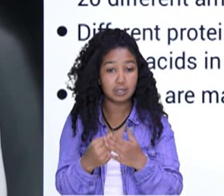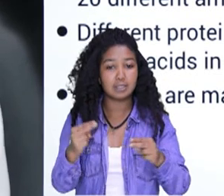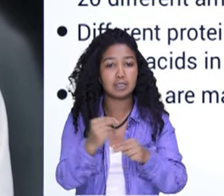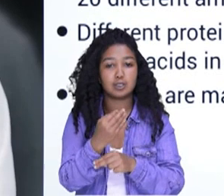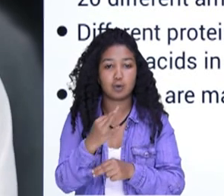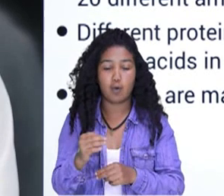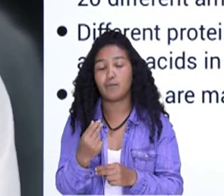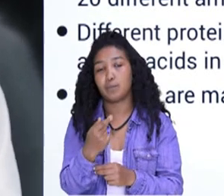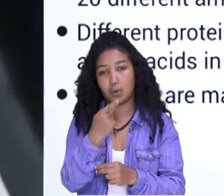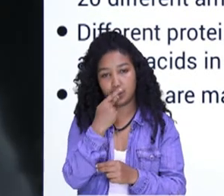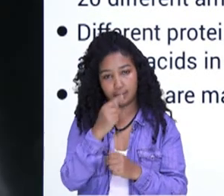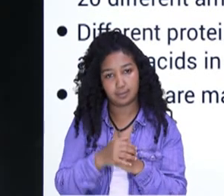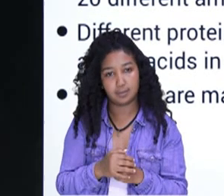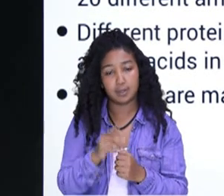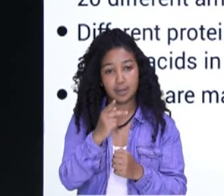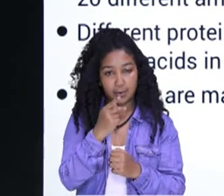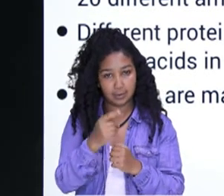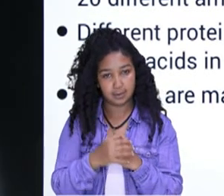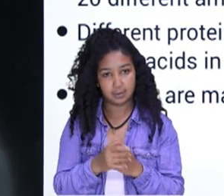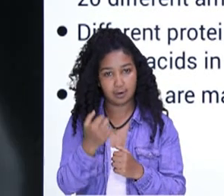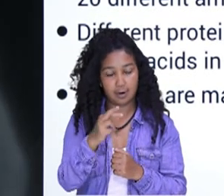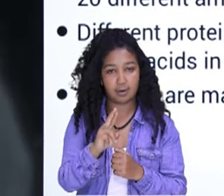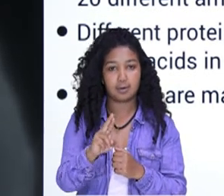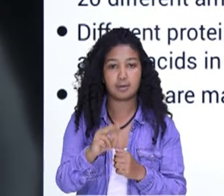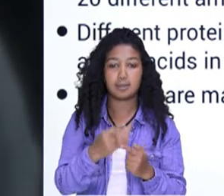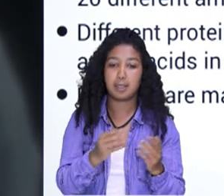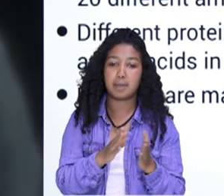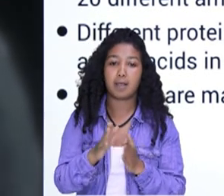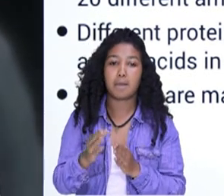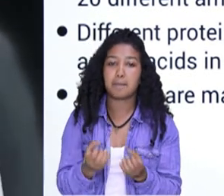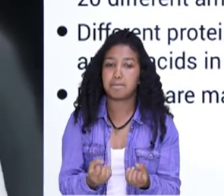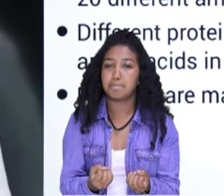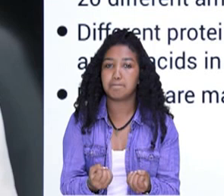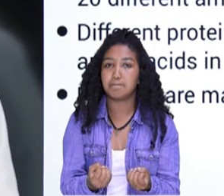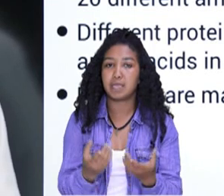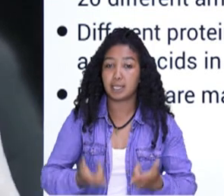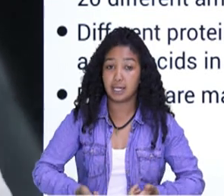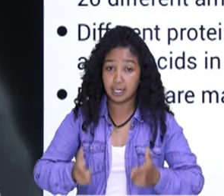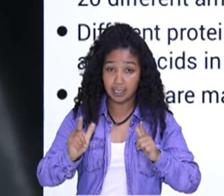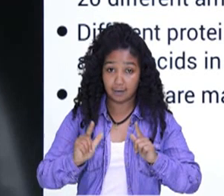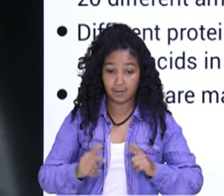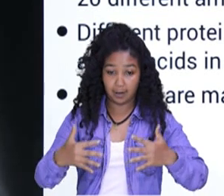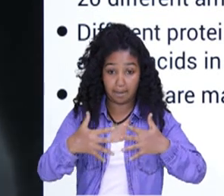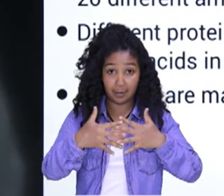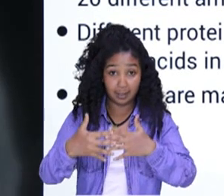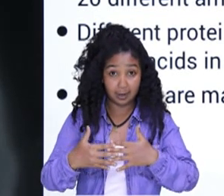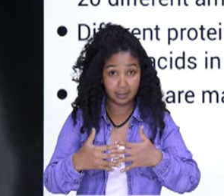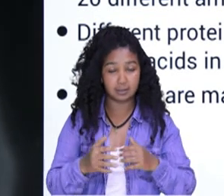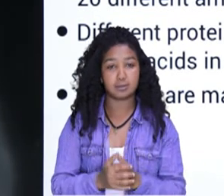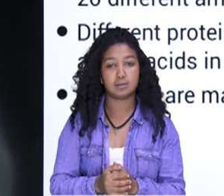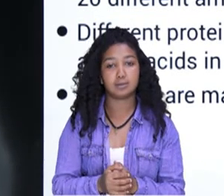nature of proteins. Proteins, they make up many living materials.